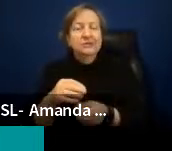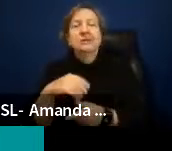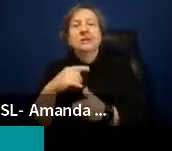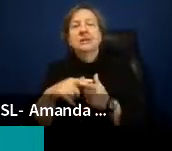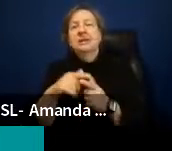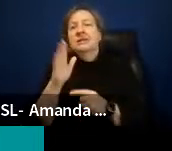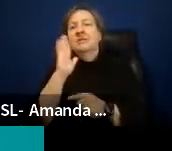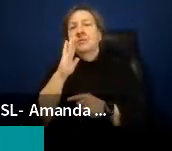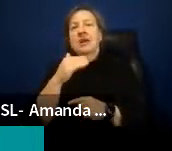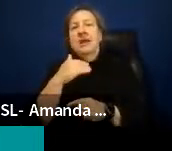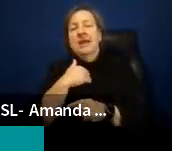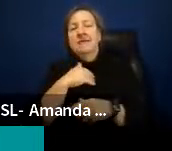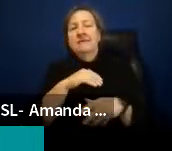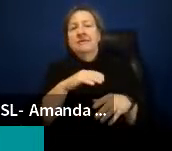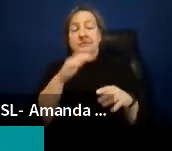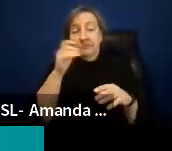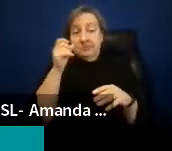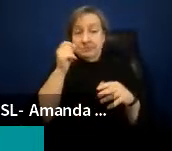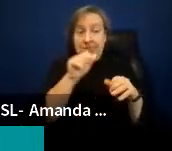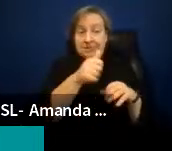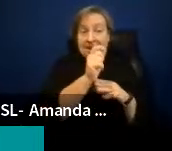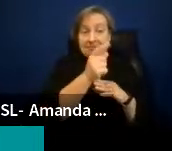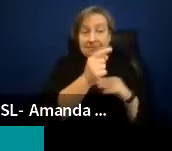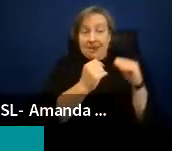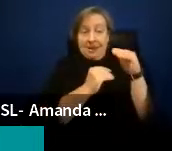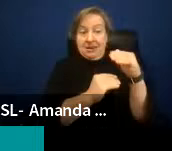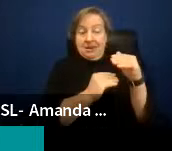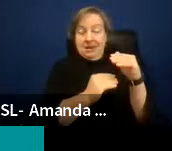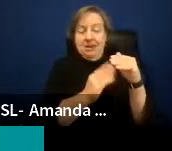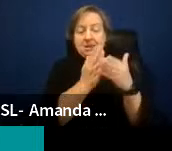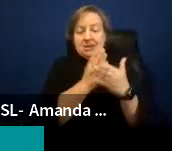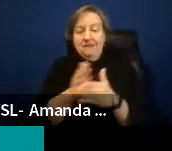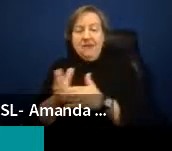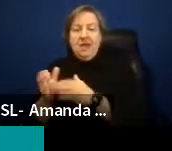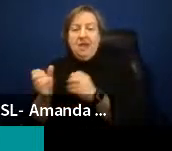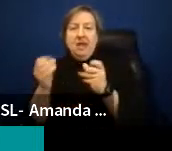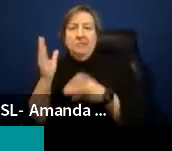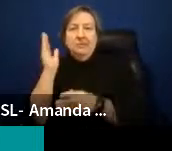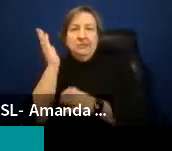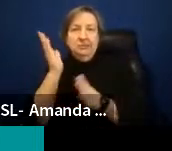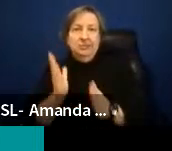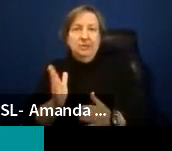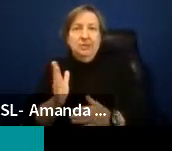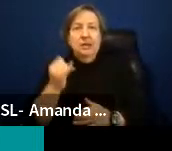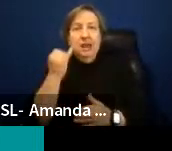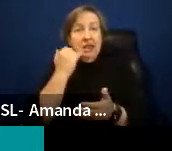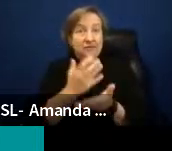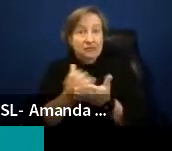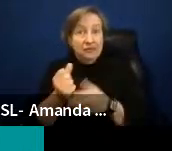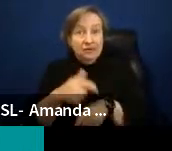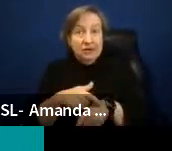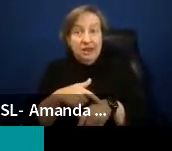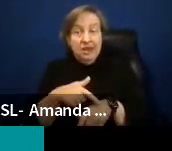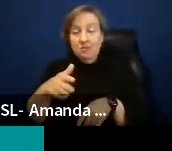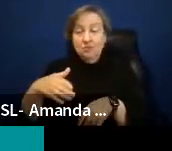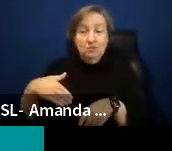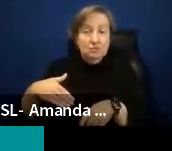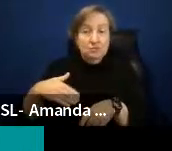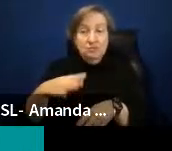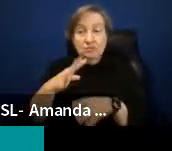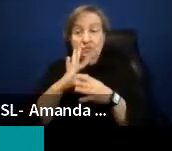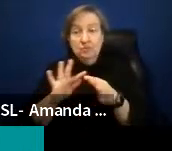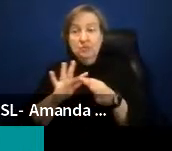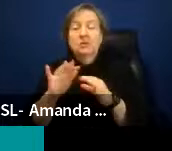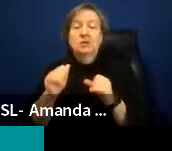be a 10-minute time frame that will be divided amongst the number of requested speakers. If we run out of time and you have not had a chance to speak, you can